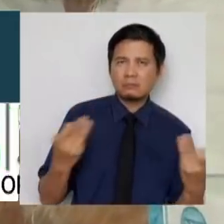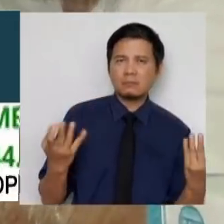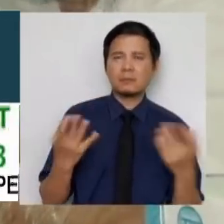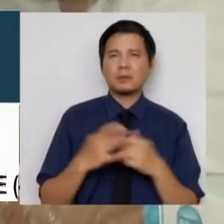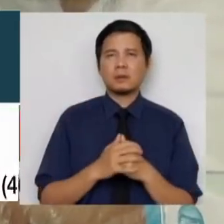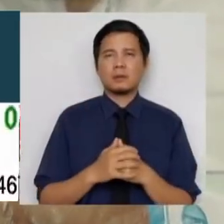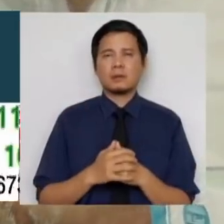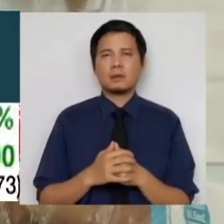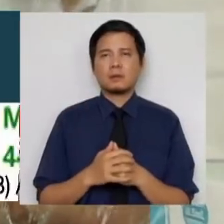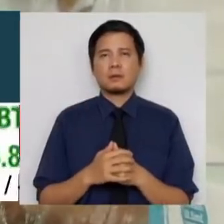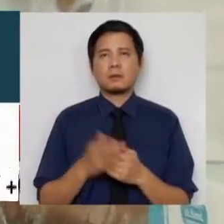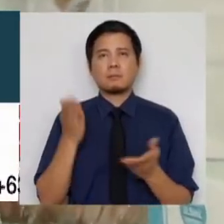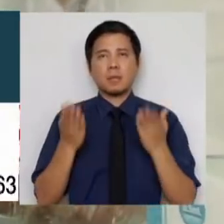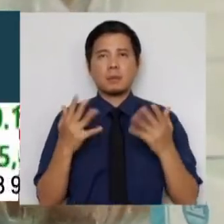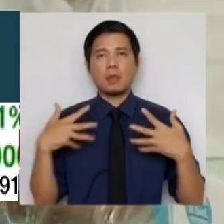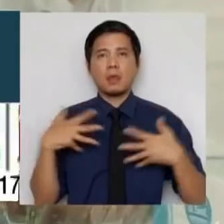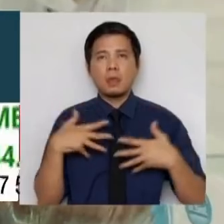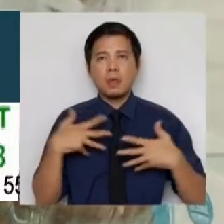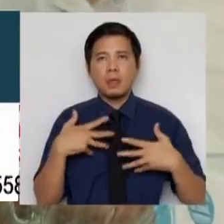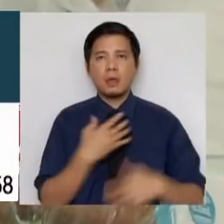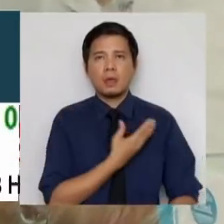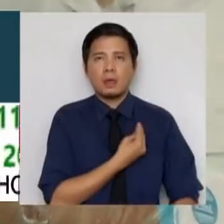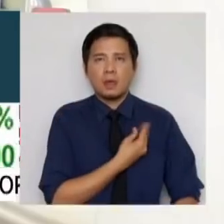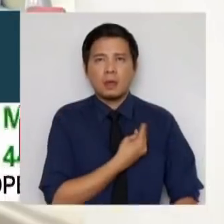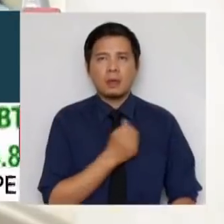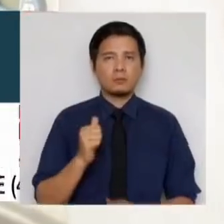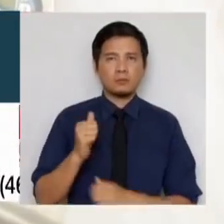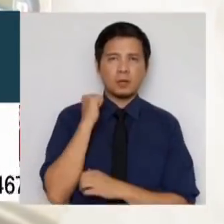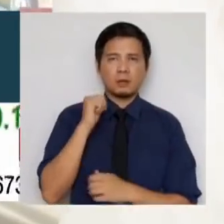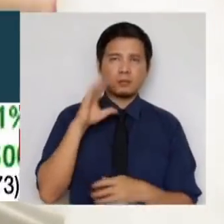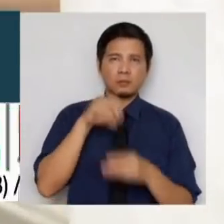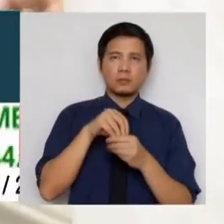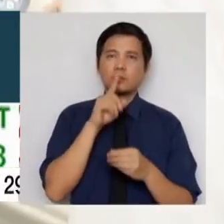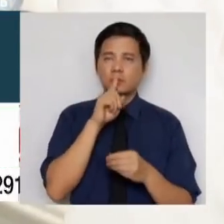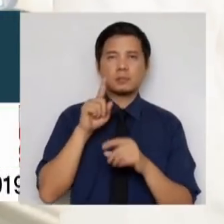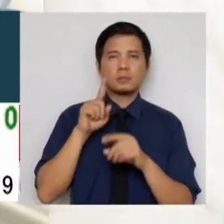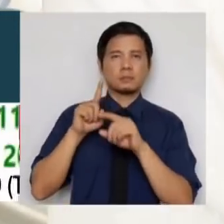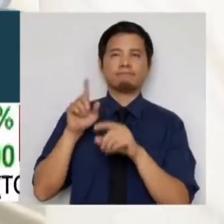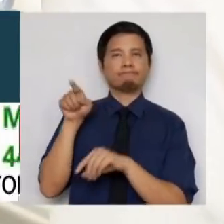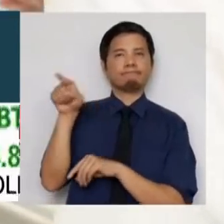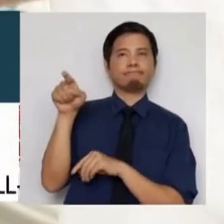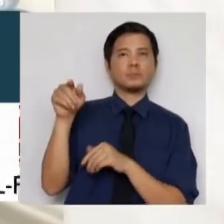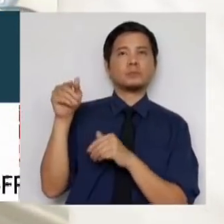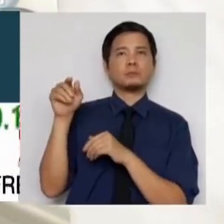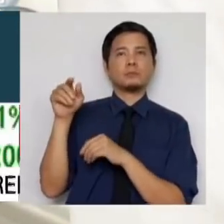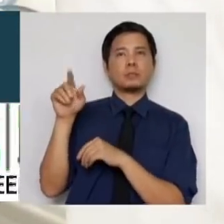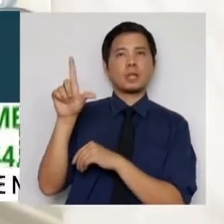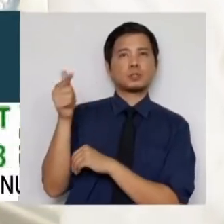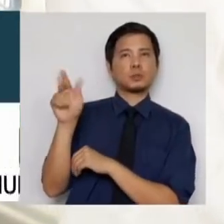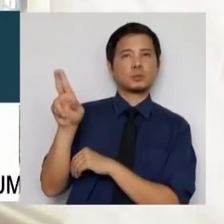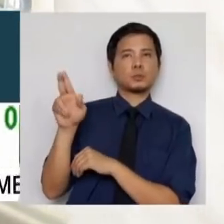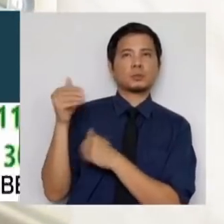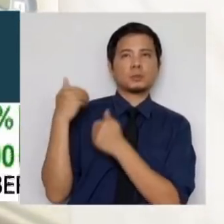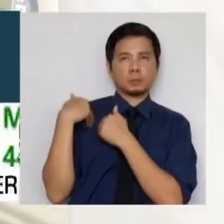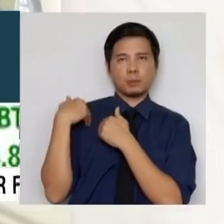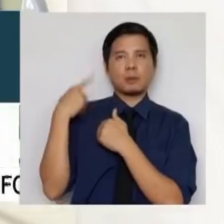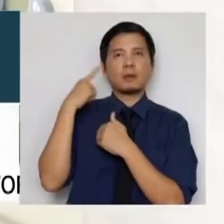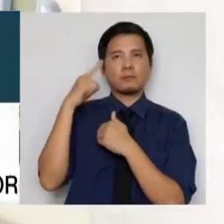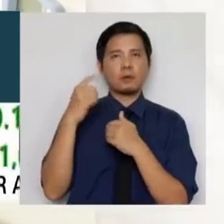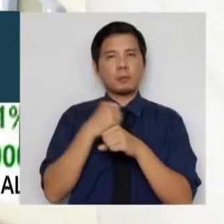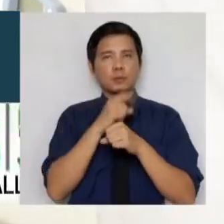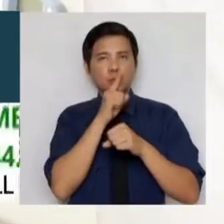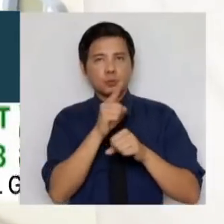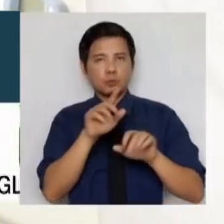they might have fears that need to be allayed. And I think it is up to local government to reassure them that everything will be safe and effective.